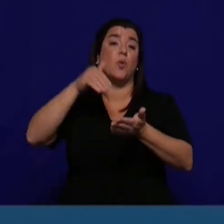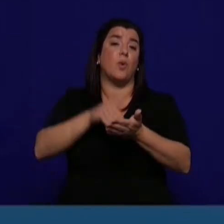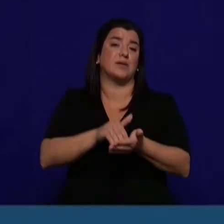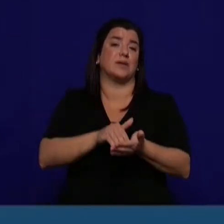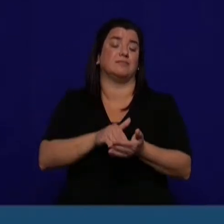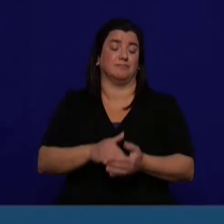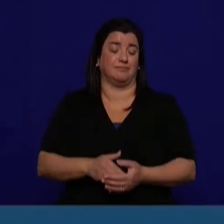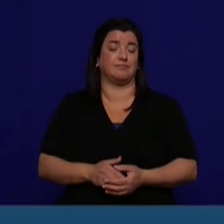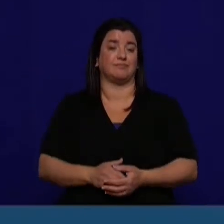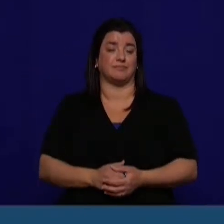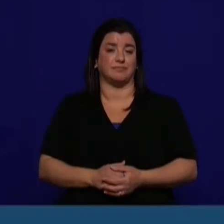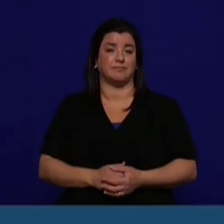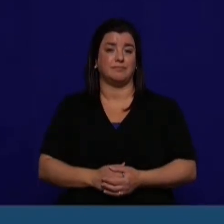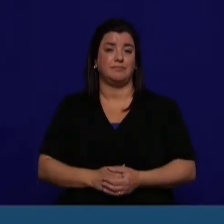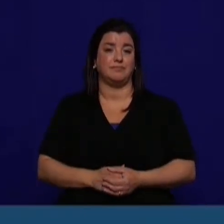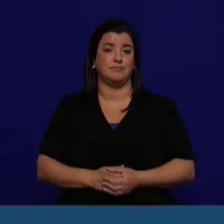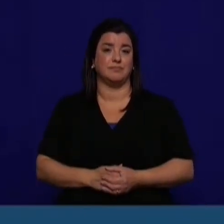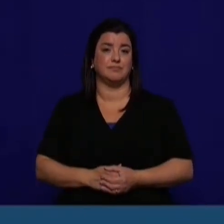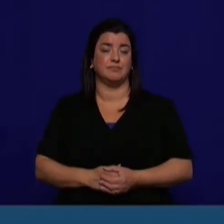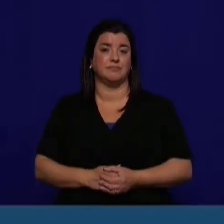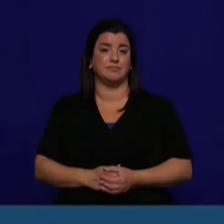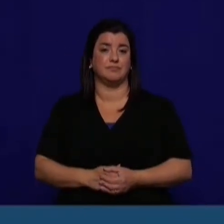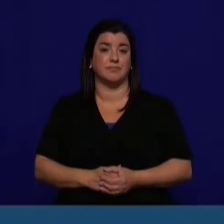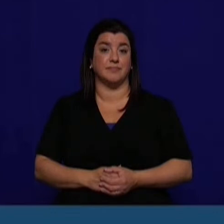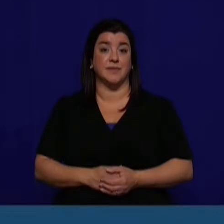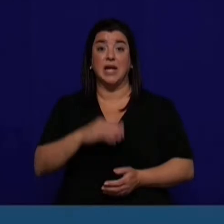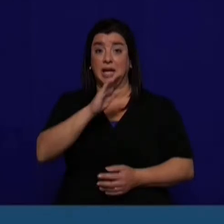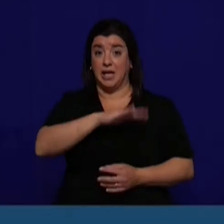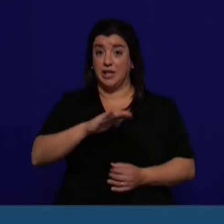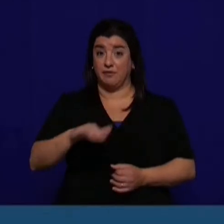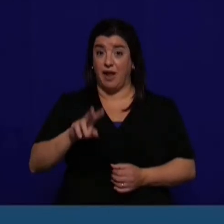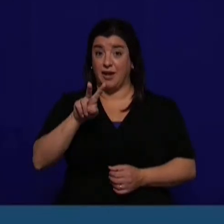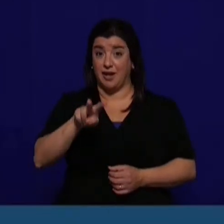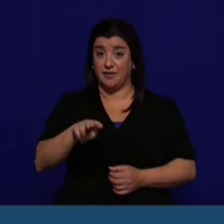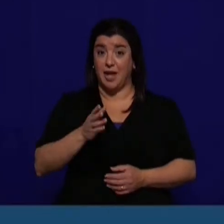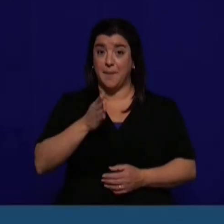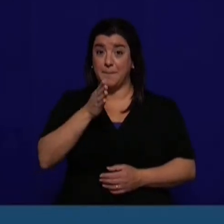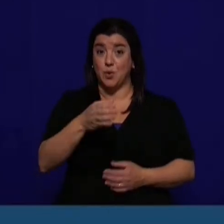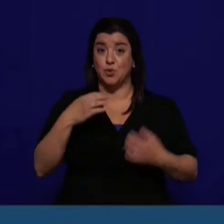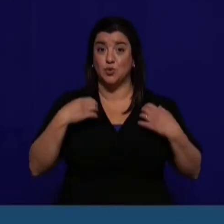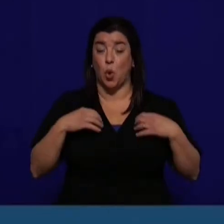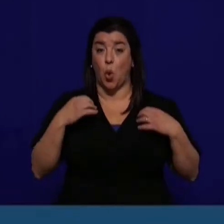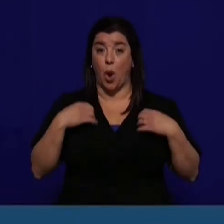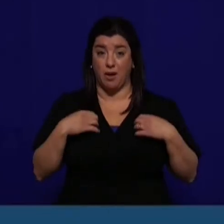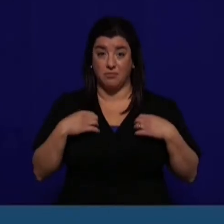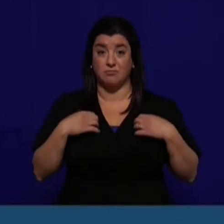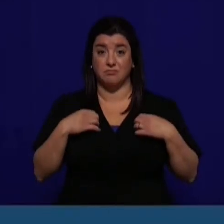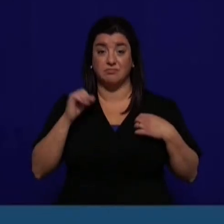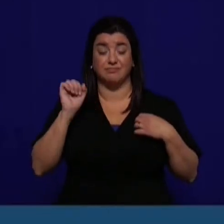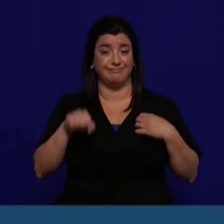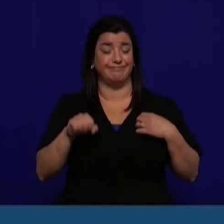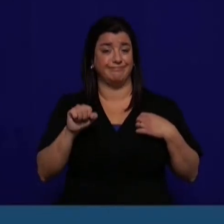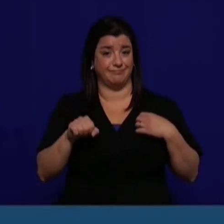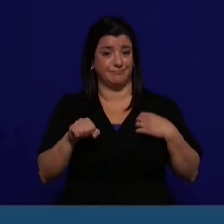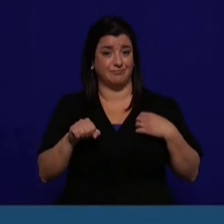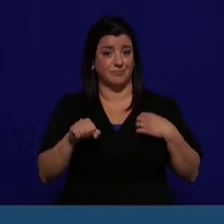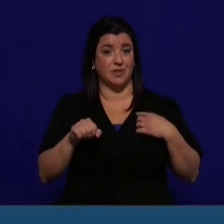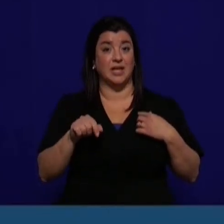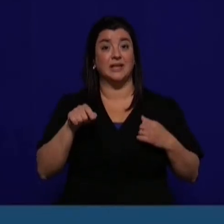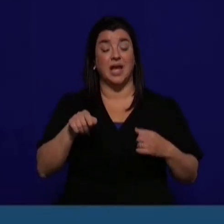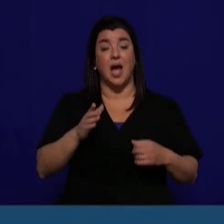tagħna. Iva, tfal nhar it-tnejn ħajkunu qegħdin jidħlu l-iskola, fakkarkom li dawn ħajidħlu